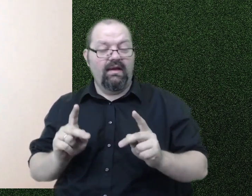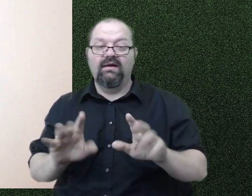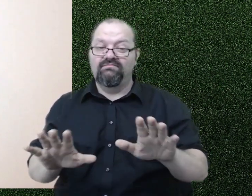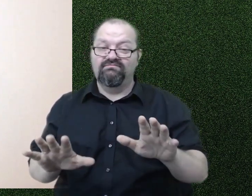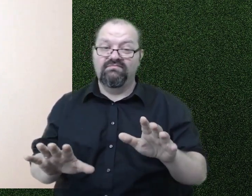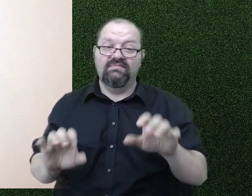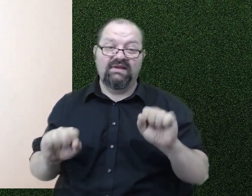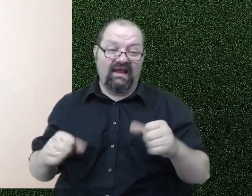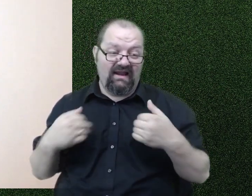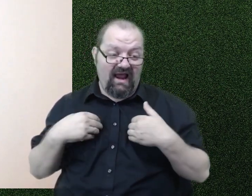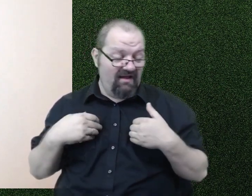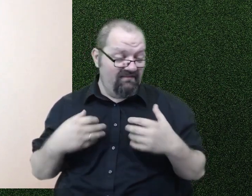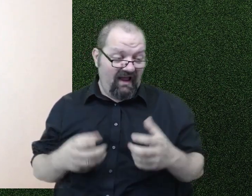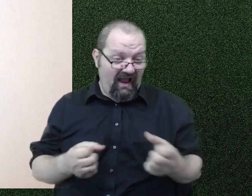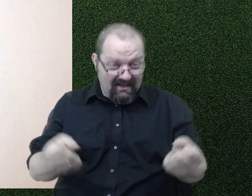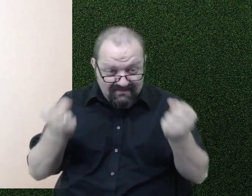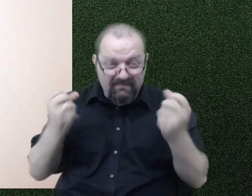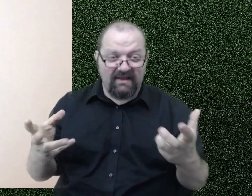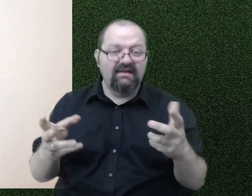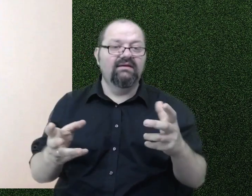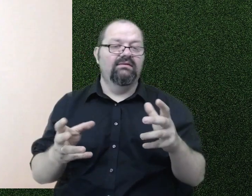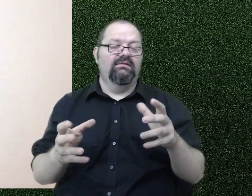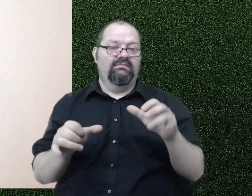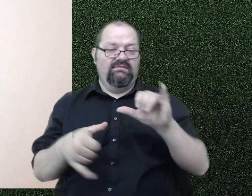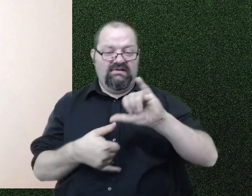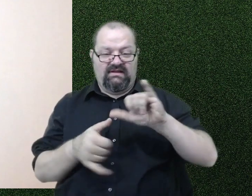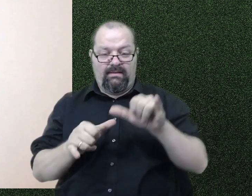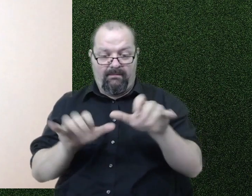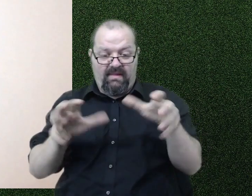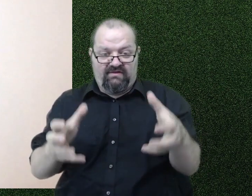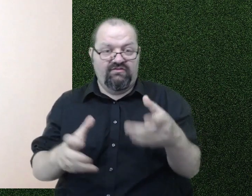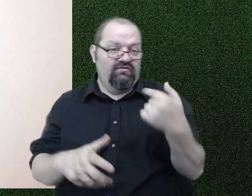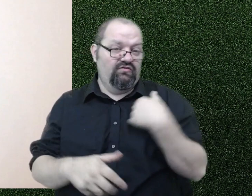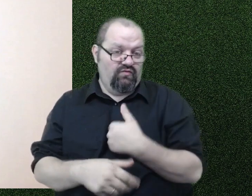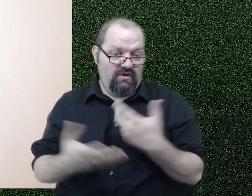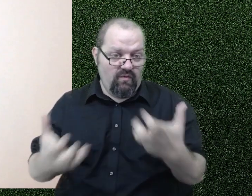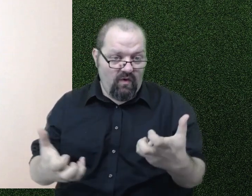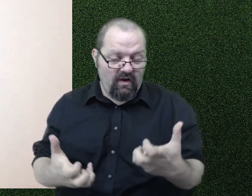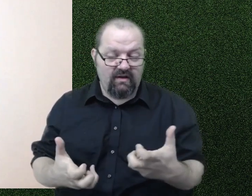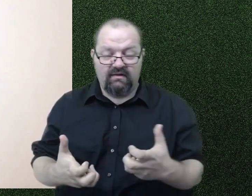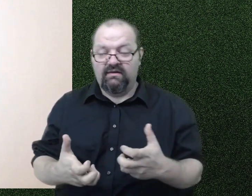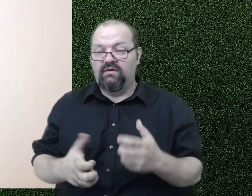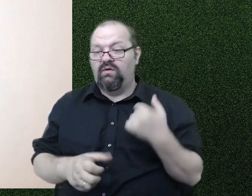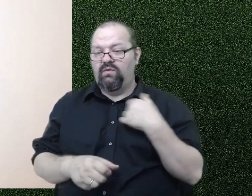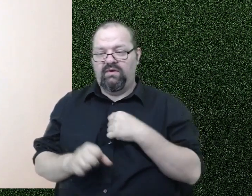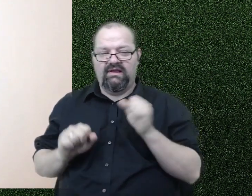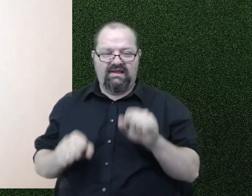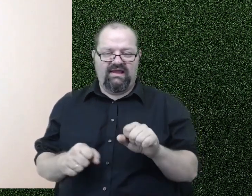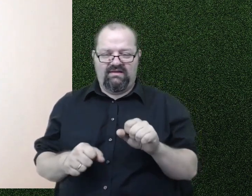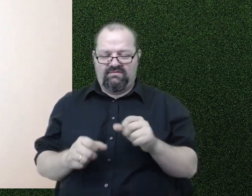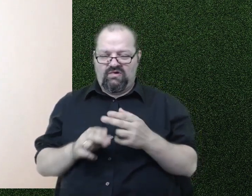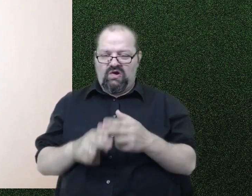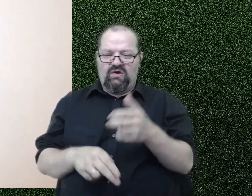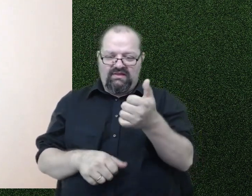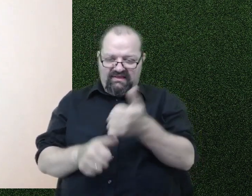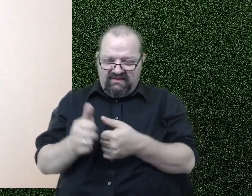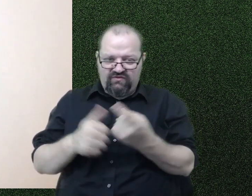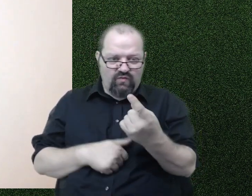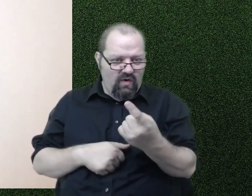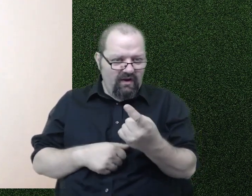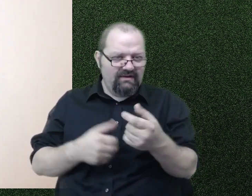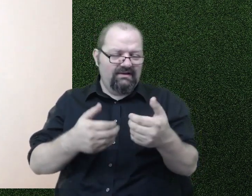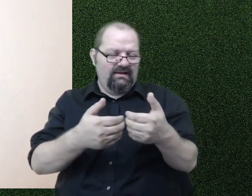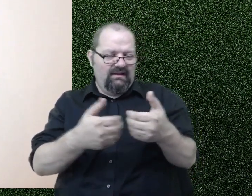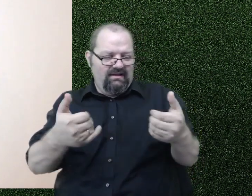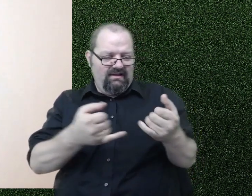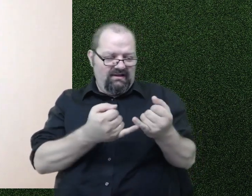many dimensions as we want. Every dimension represents what we're thinking of as an independent variable, a variable that's not really